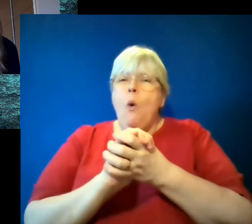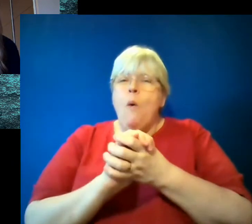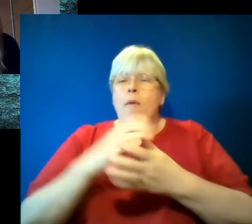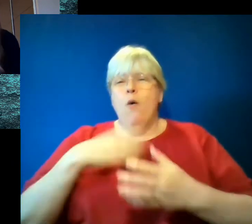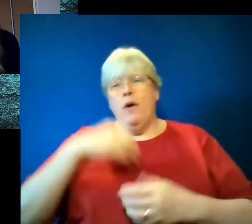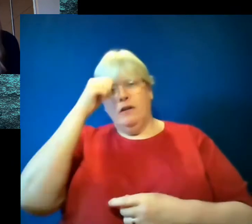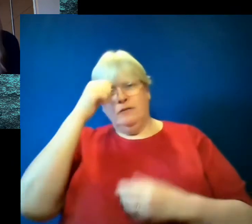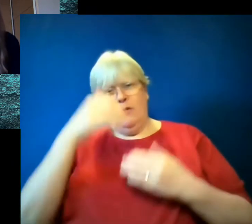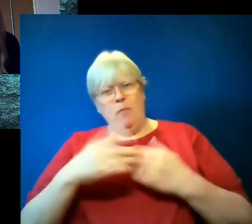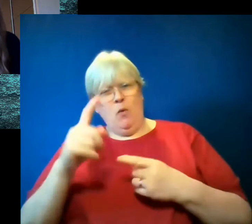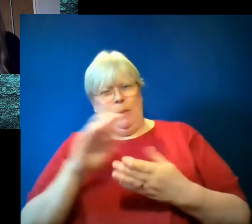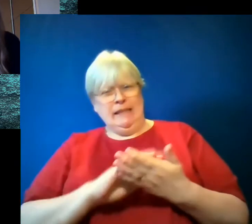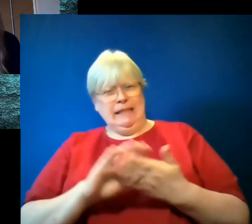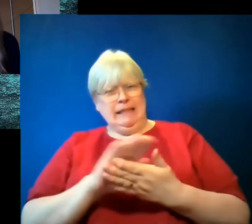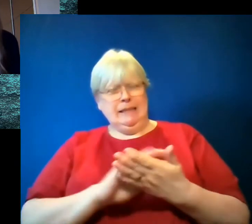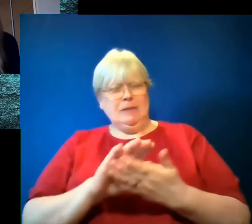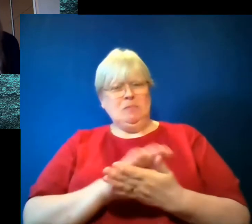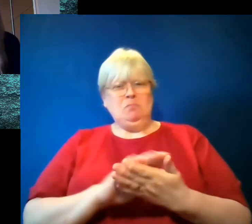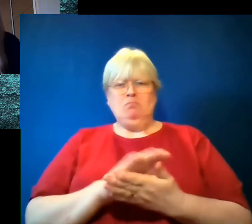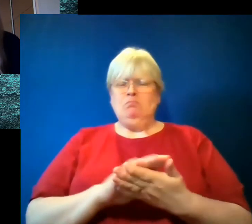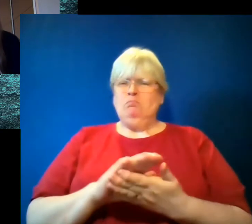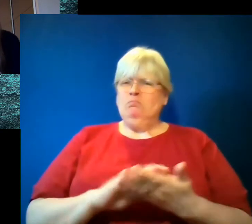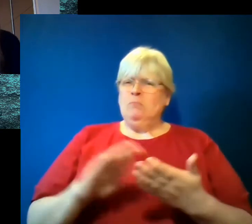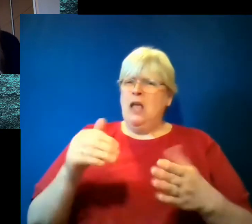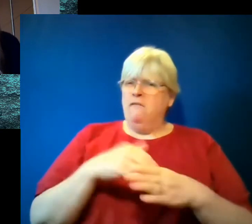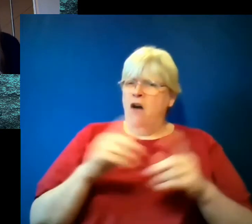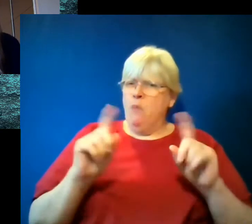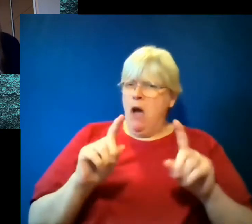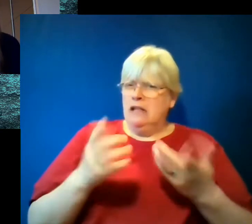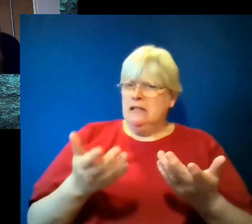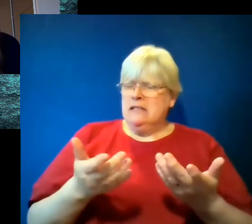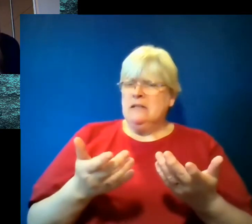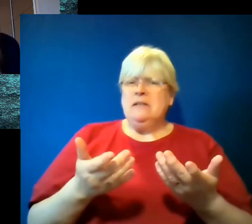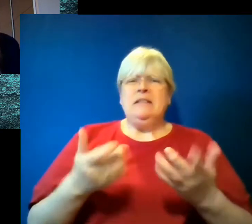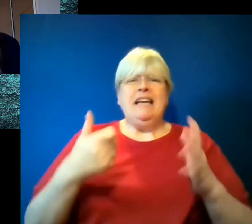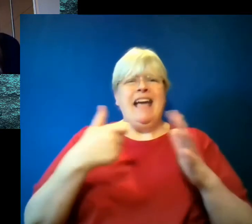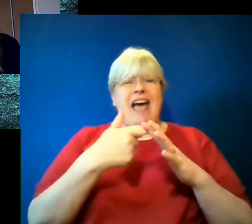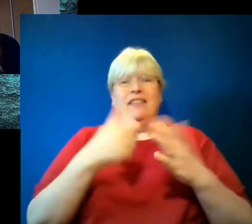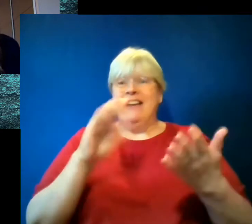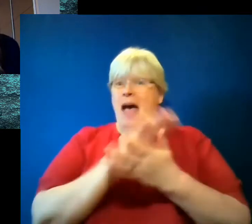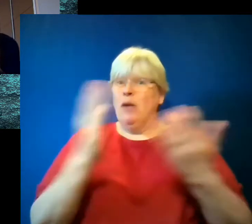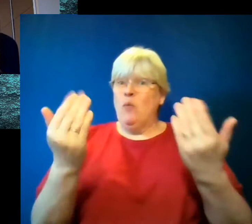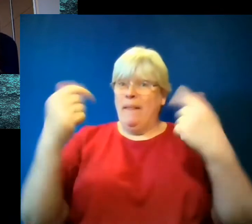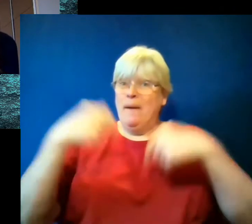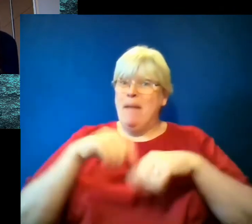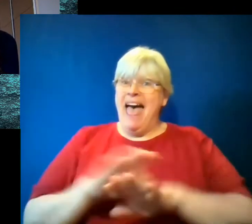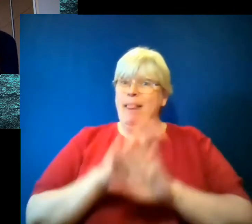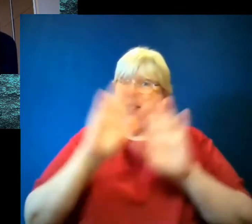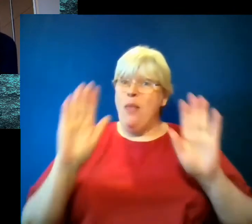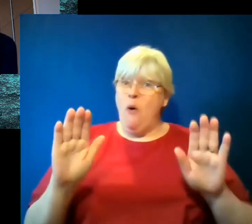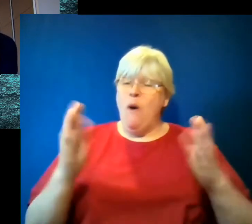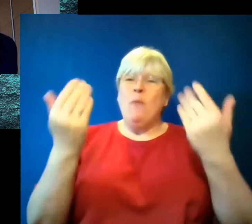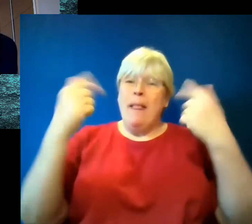that means and what that involves. So, Katherine, I'm so delighted to welcome you. Hello. Welcome